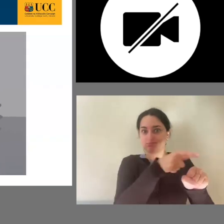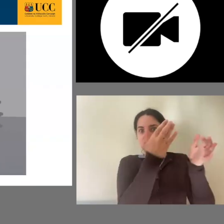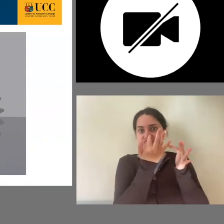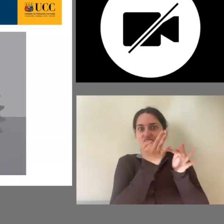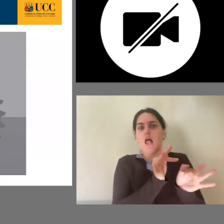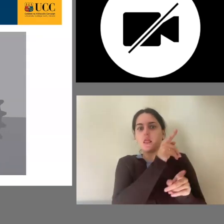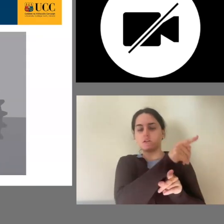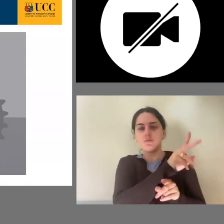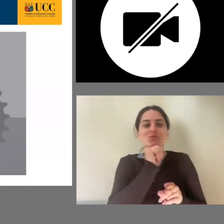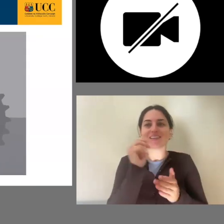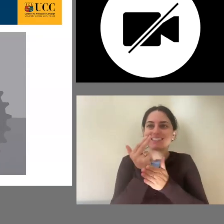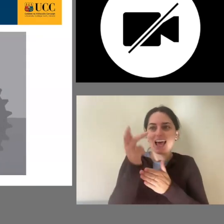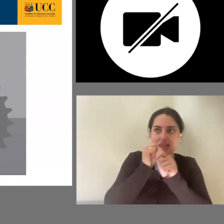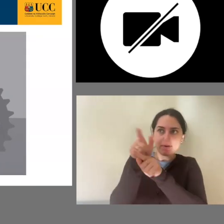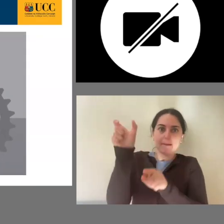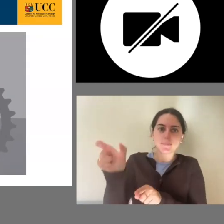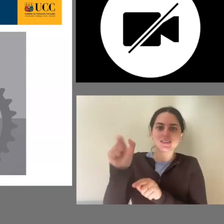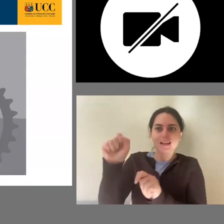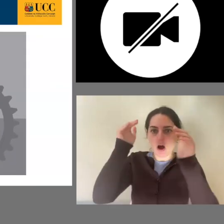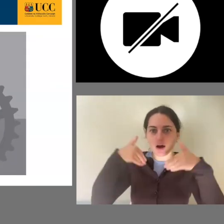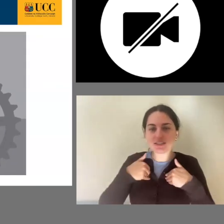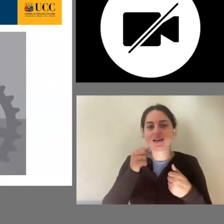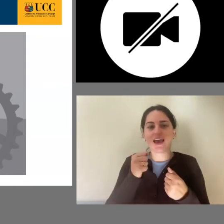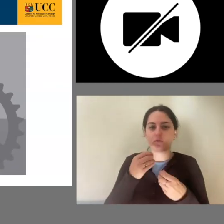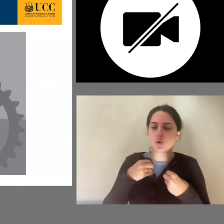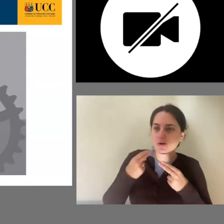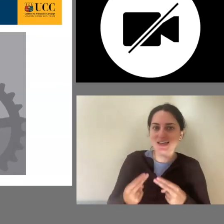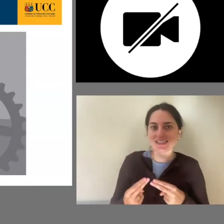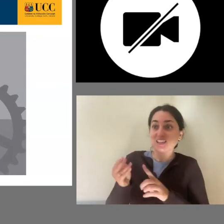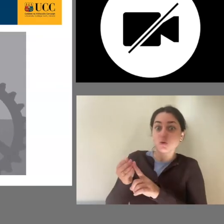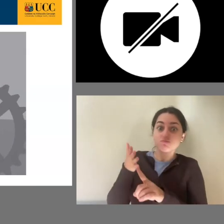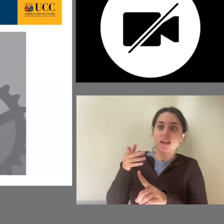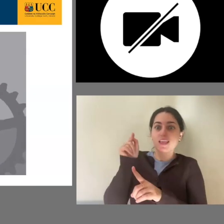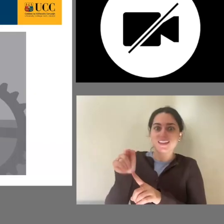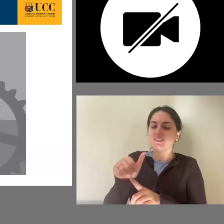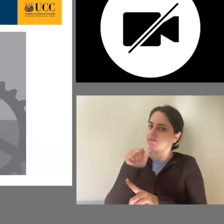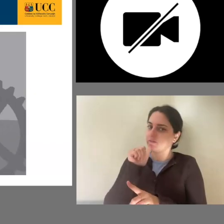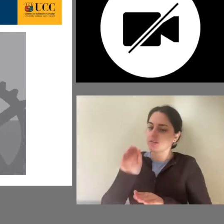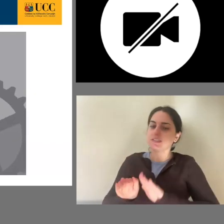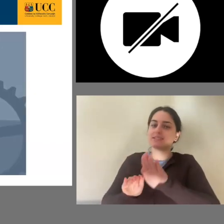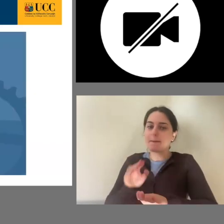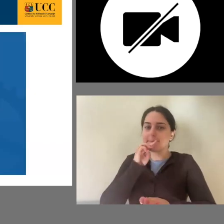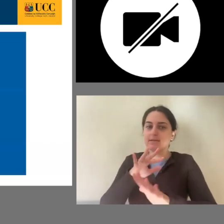not designed with them in mind. Acknowledging this is the first step towards meaningful change.